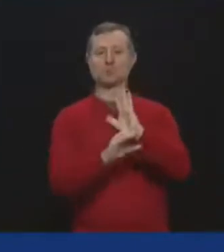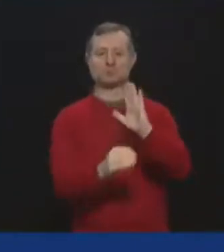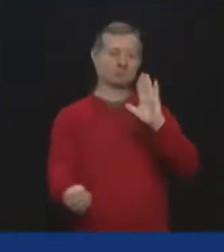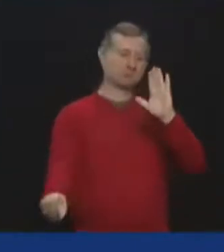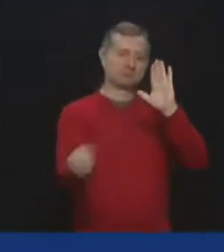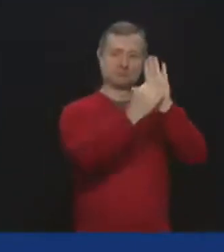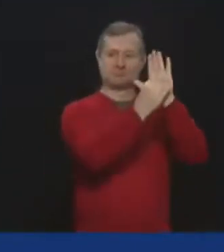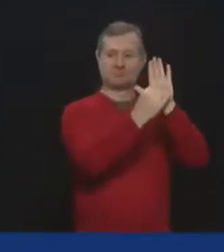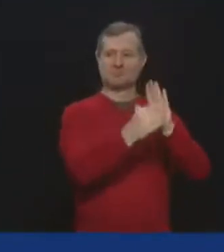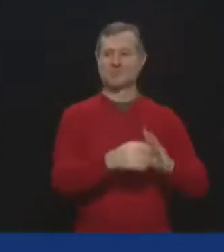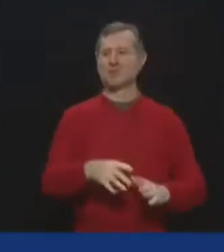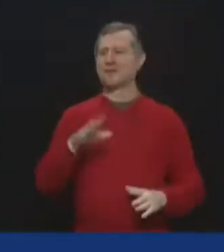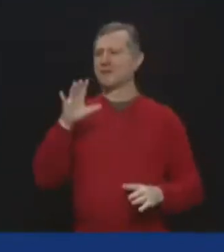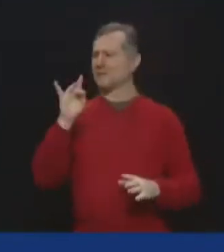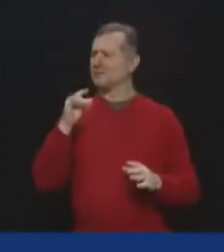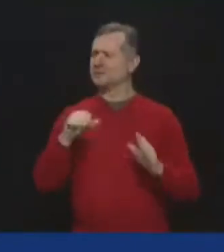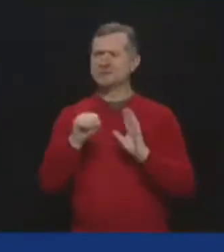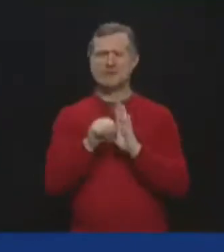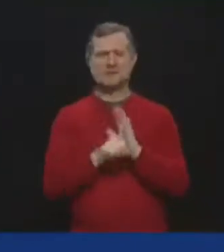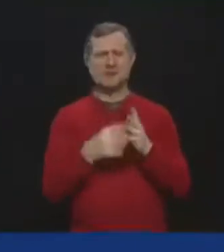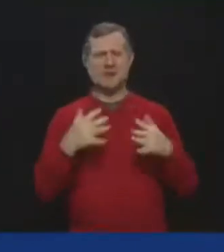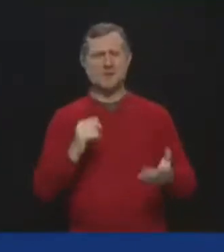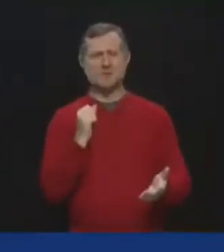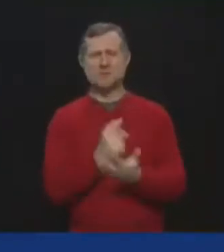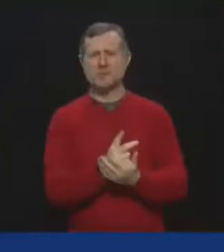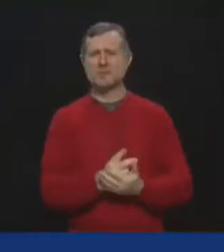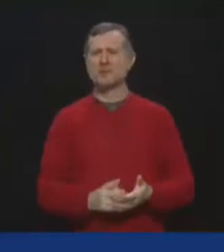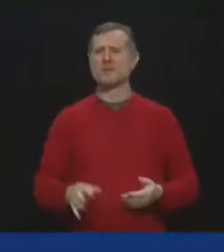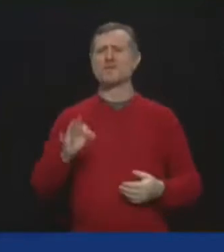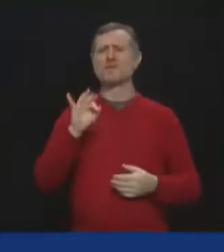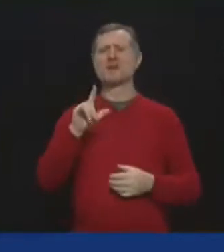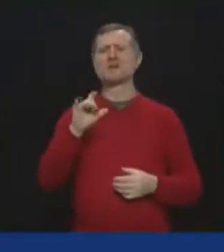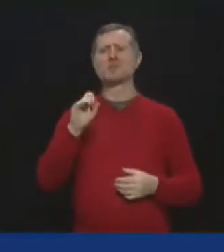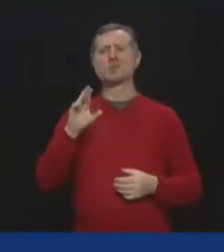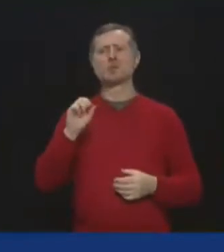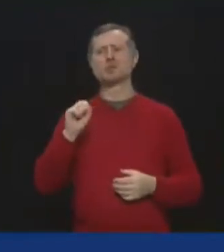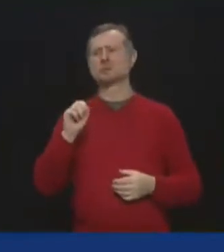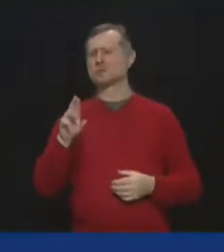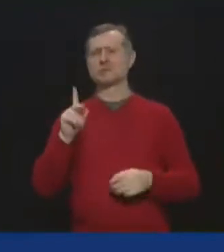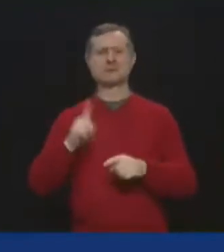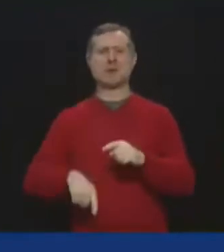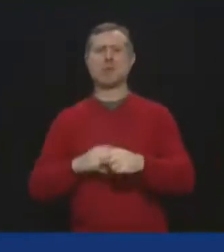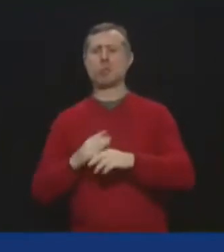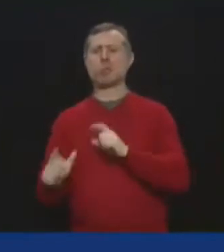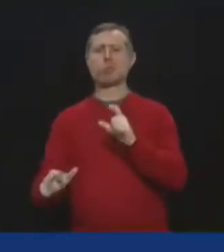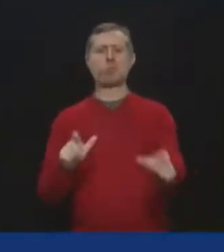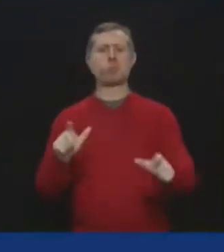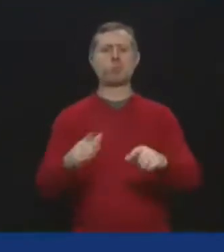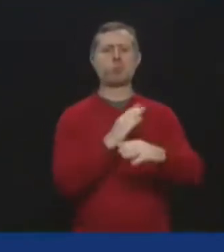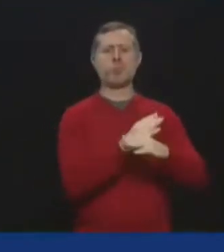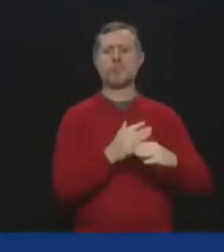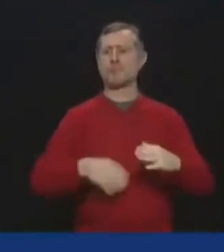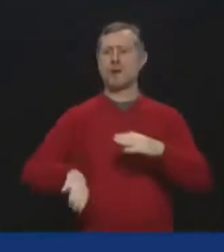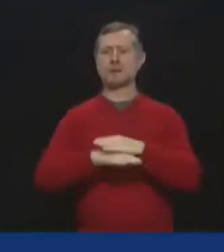38 states did it. The filibuster cannot continue to stop our basic rights, but it goes back to